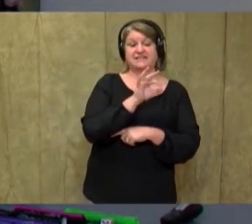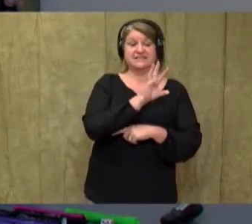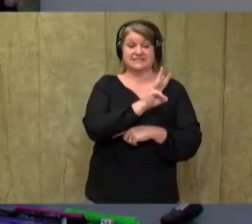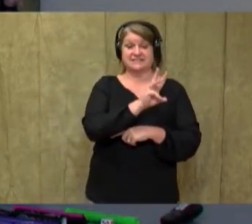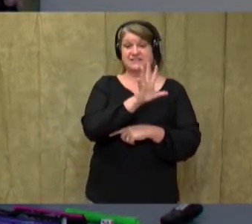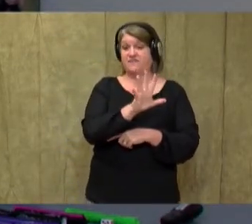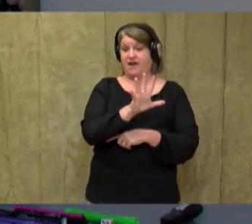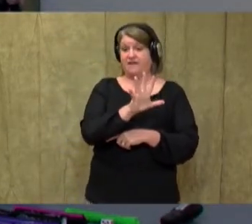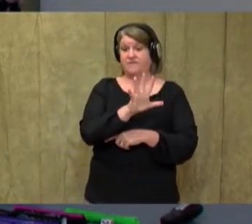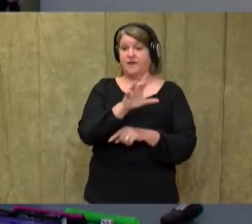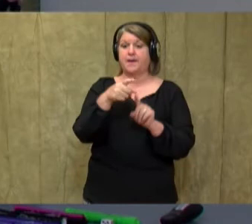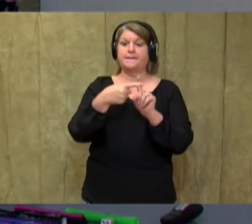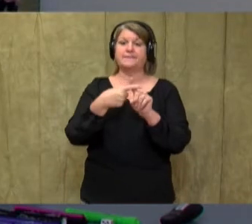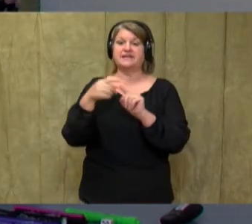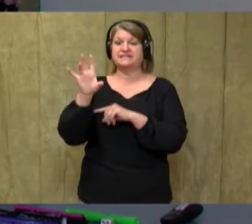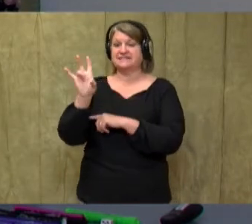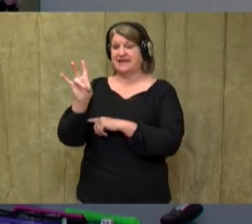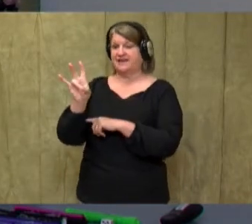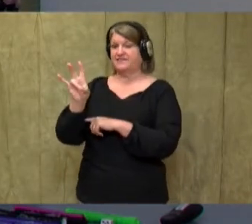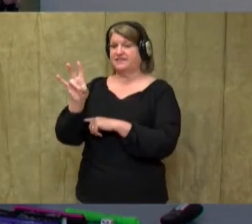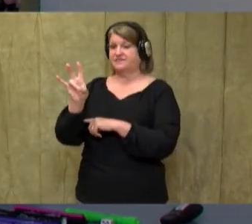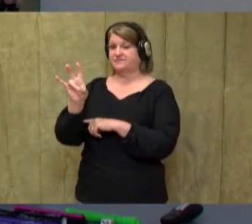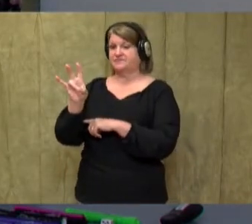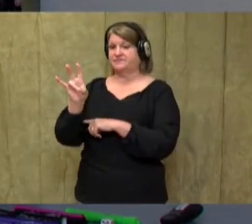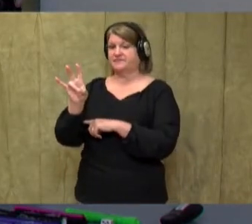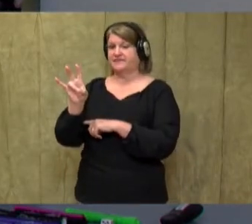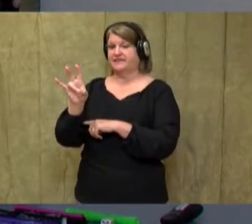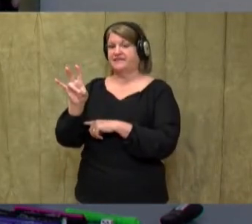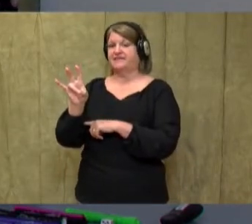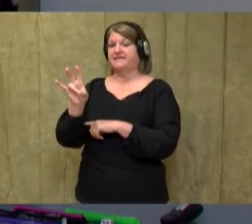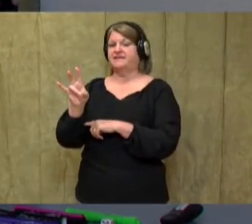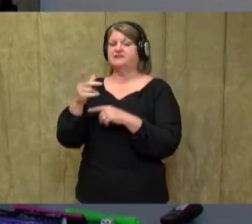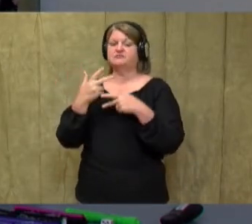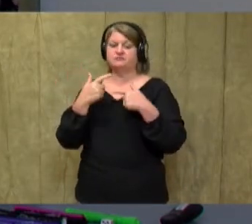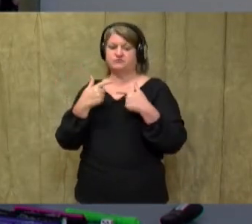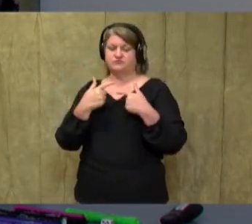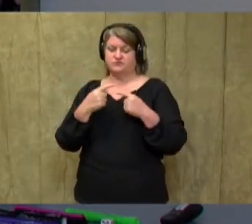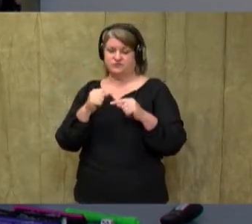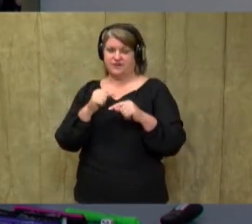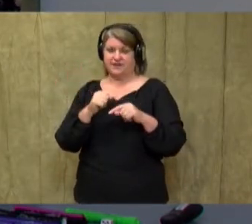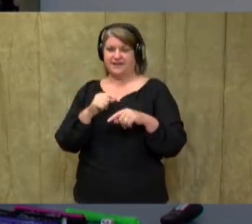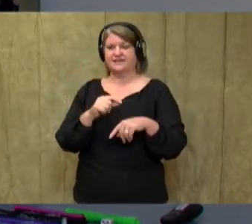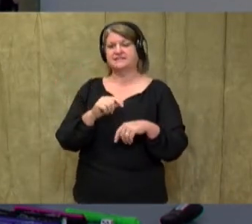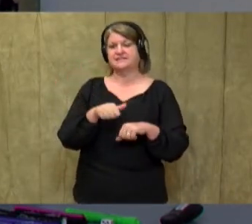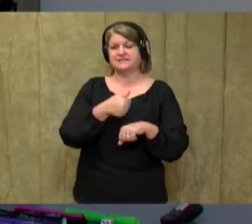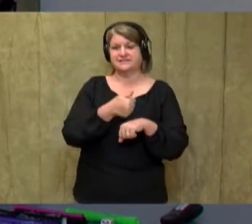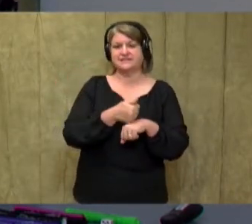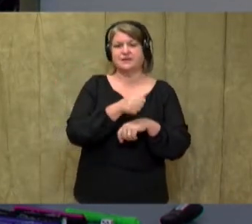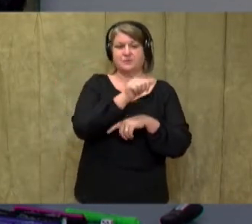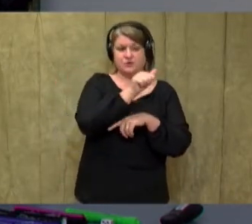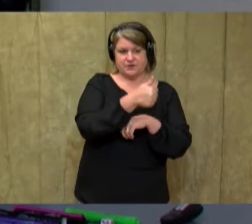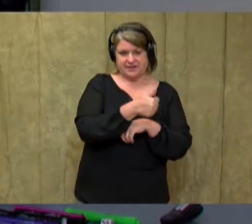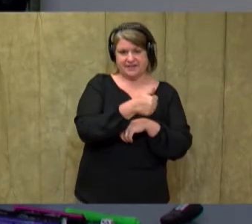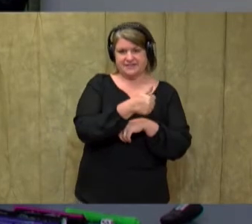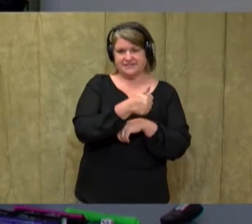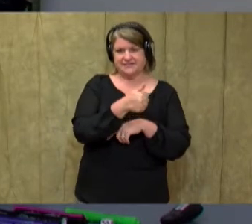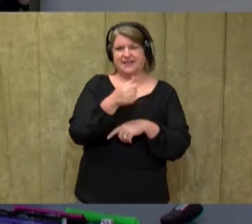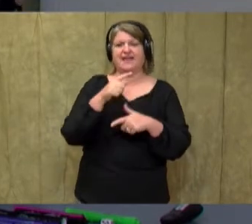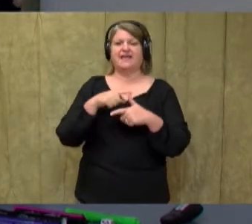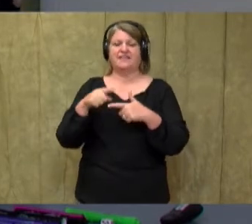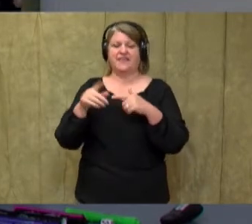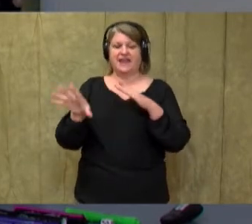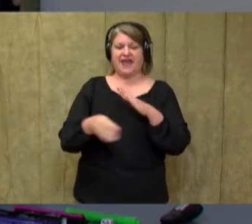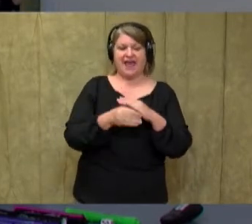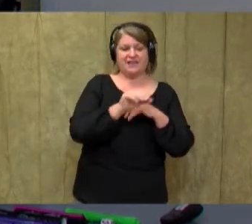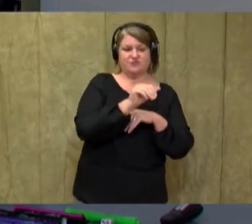Find 65 plus 7. Try to make your 10, and then you add your 10s and 1s together.